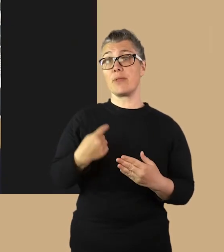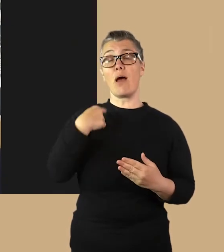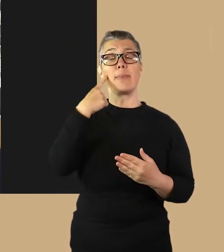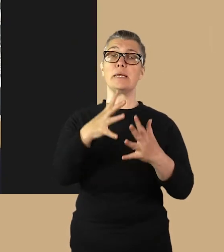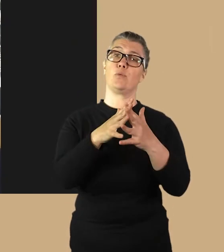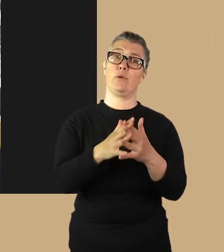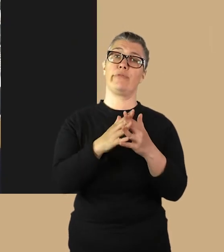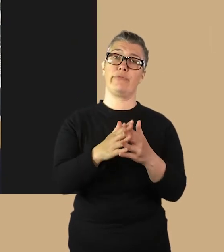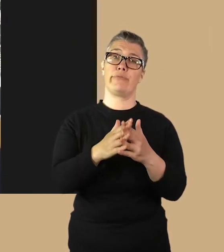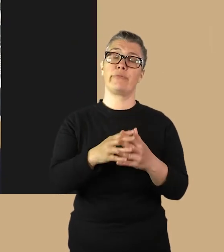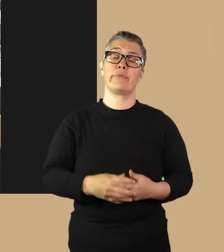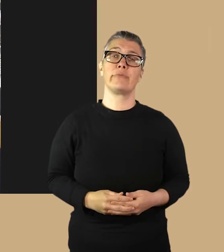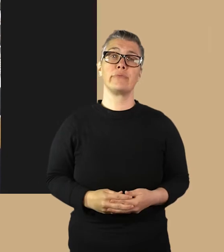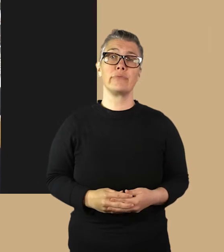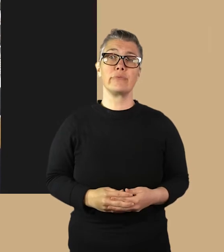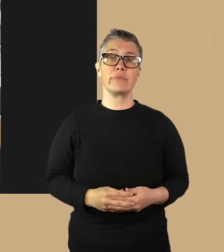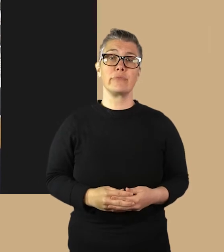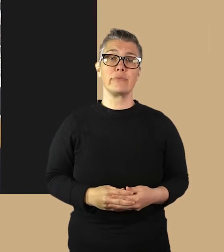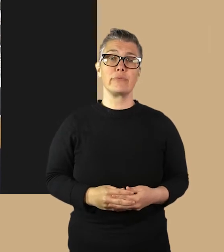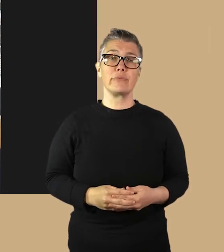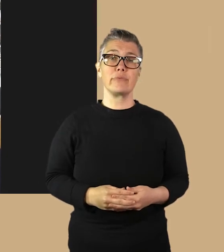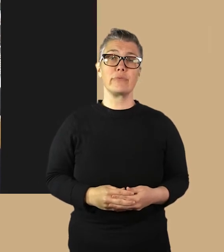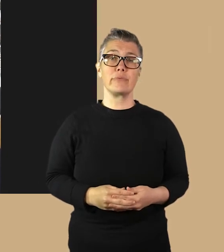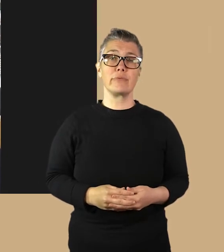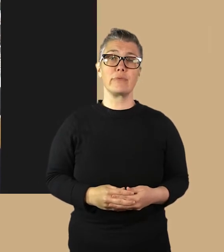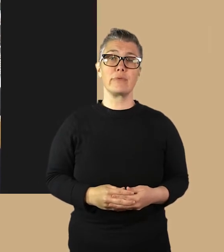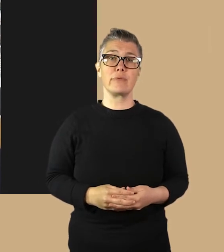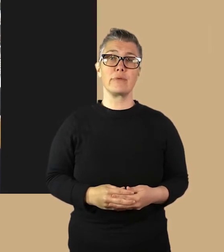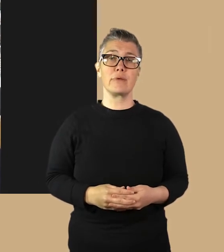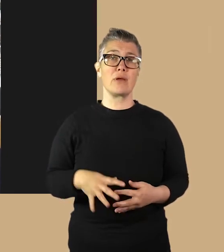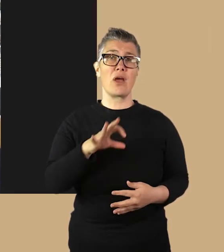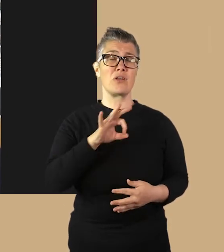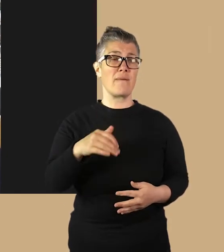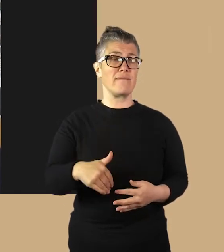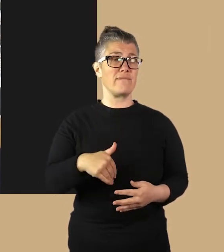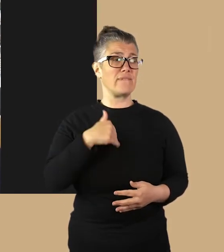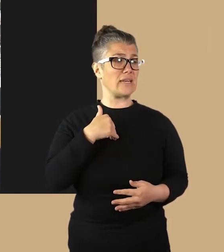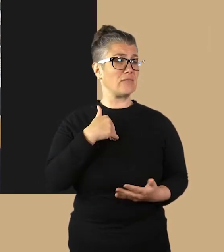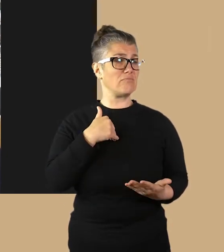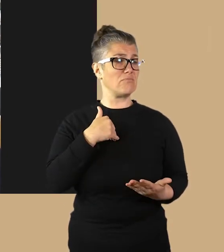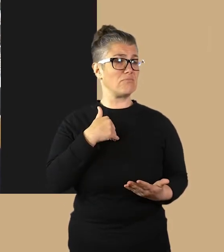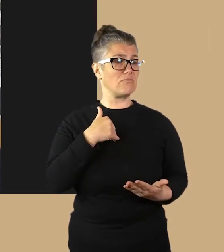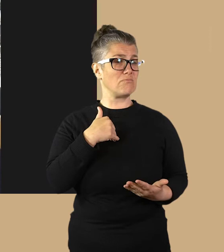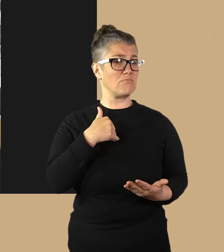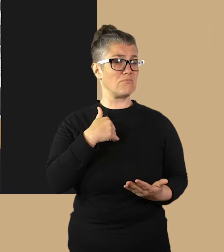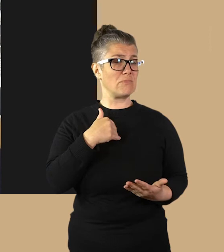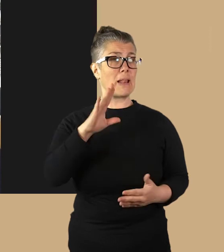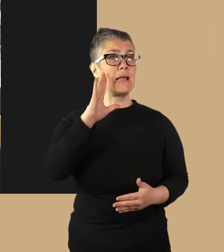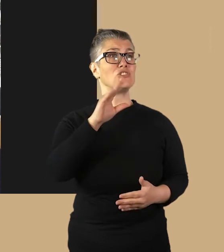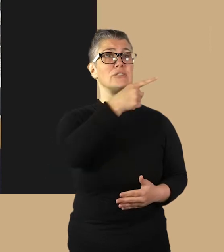I think that would be useful. I don't feel like the lecturers ever knew any